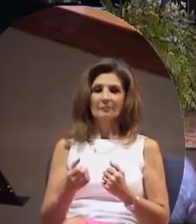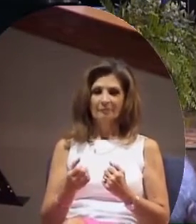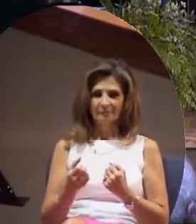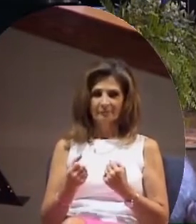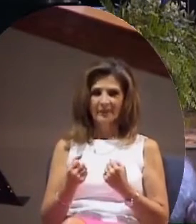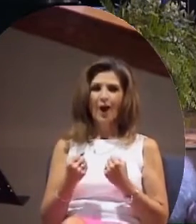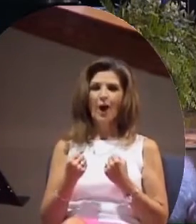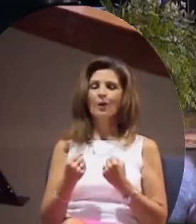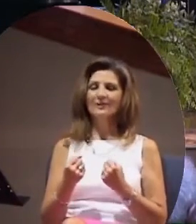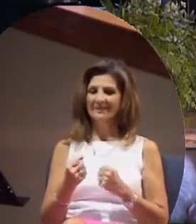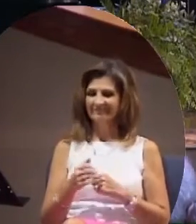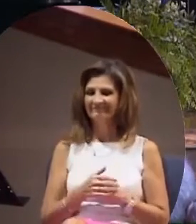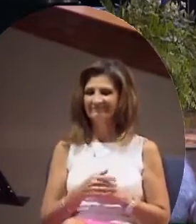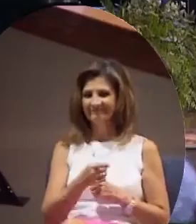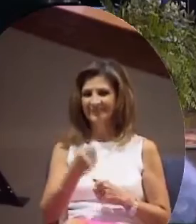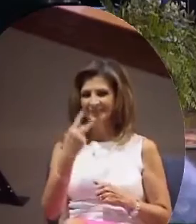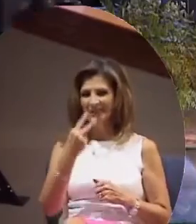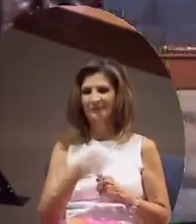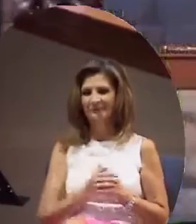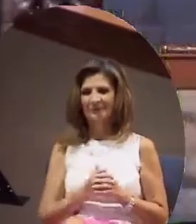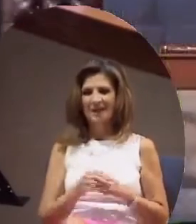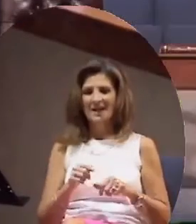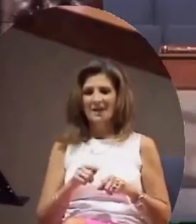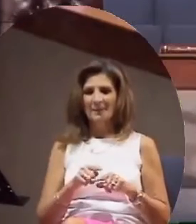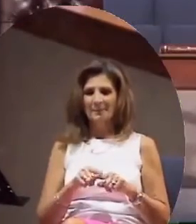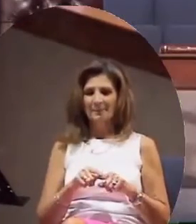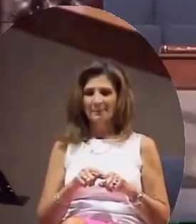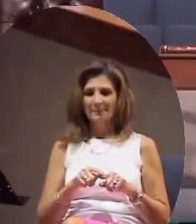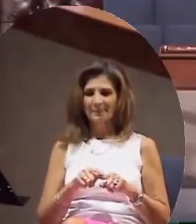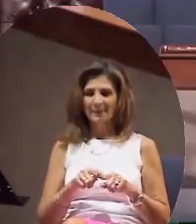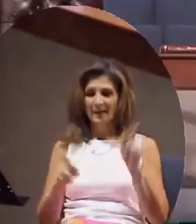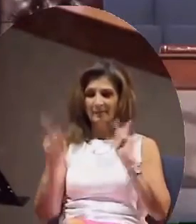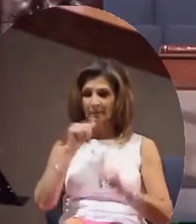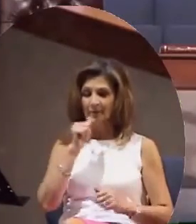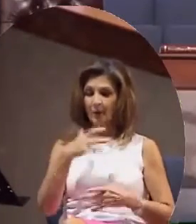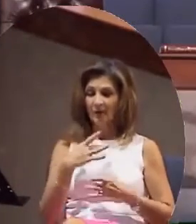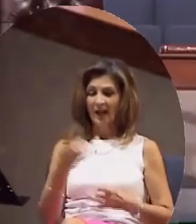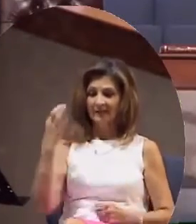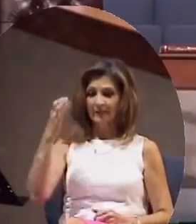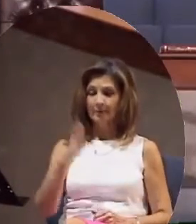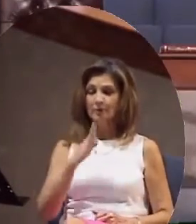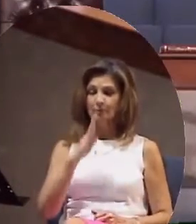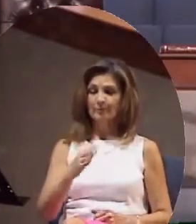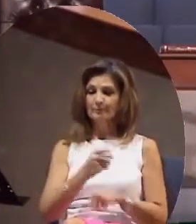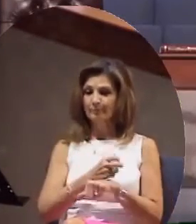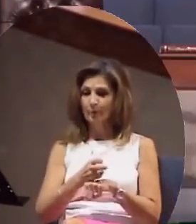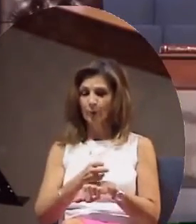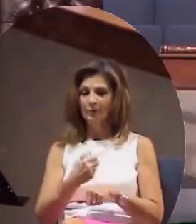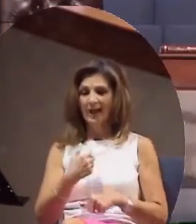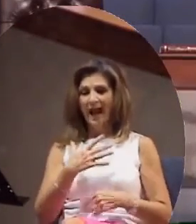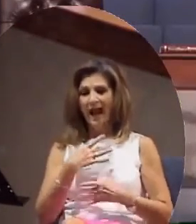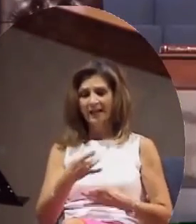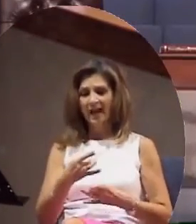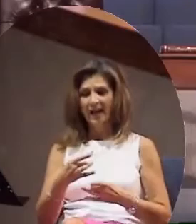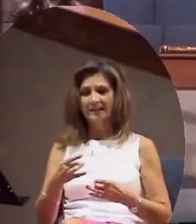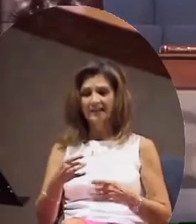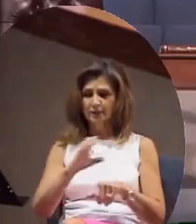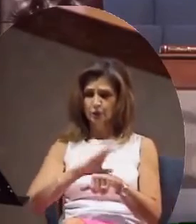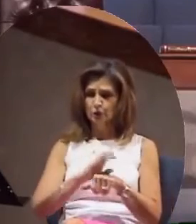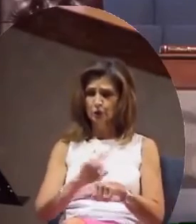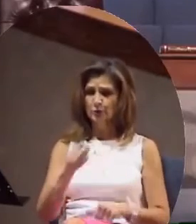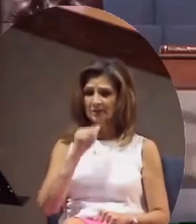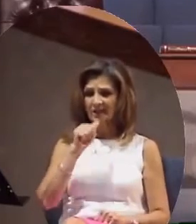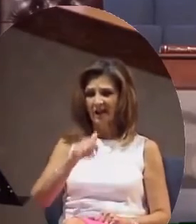then when we get to the preaching, we don't want the preacher to be dogmatic. But I like a place that's not got a lot of gray areas.